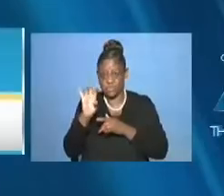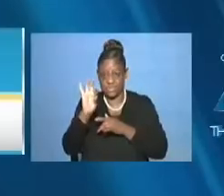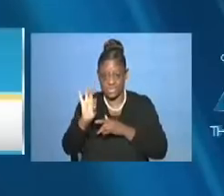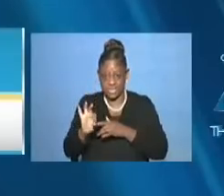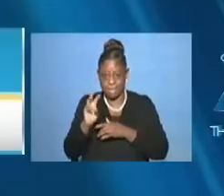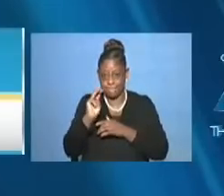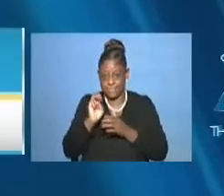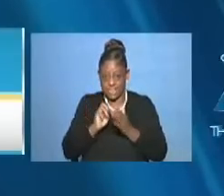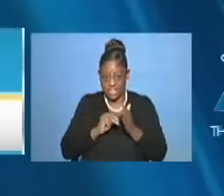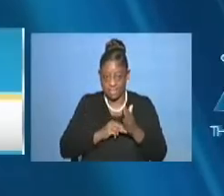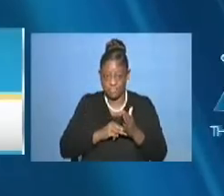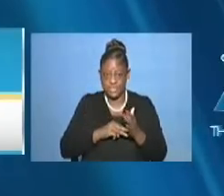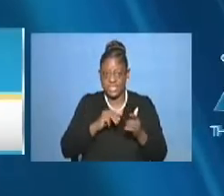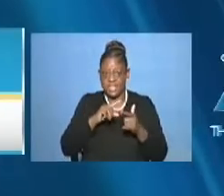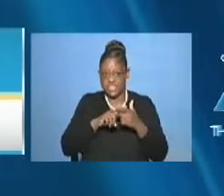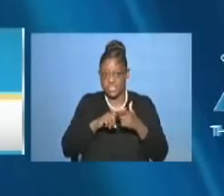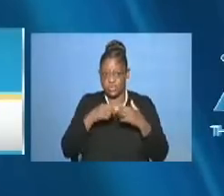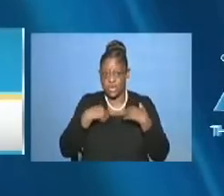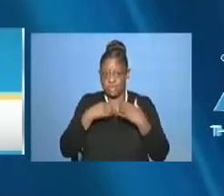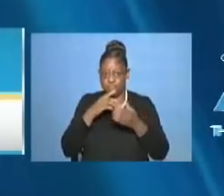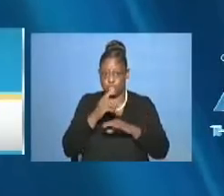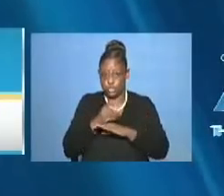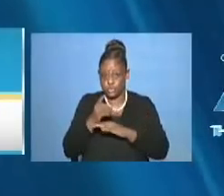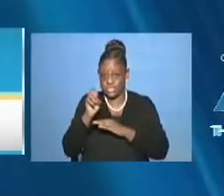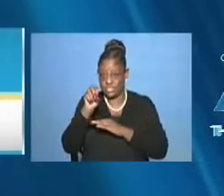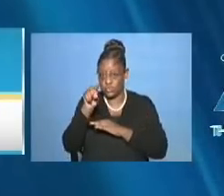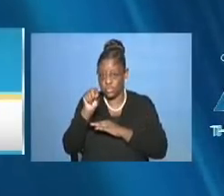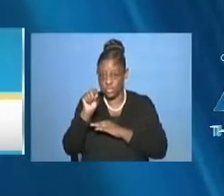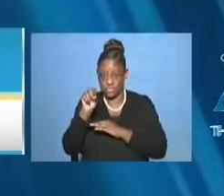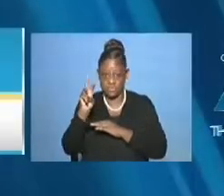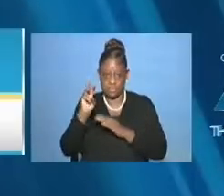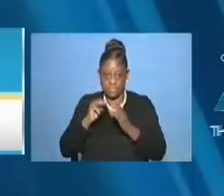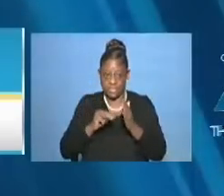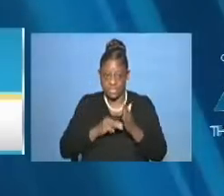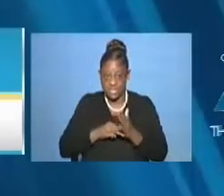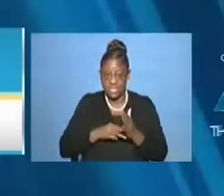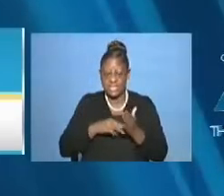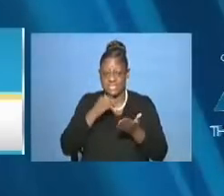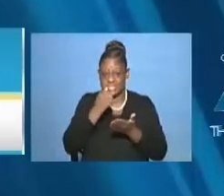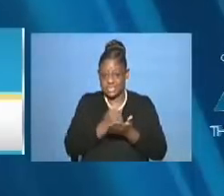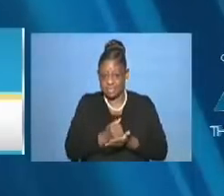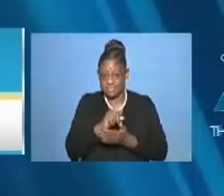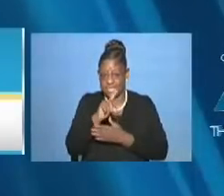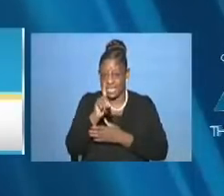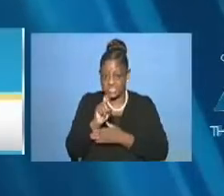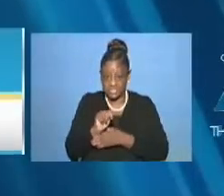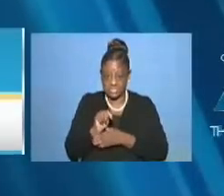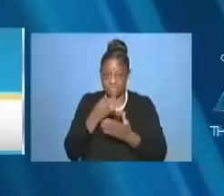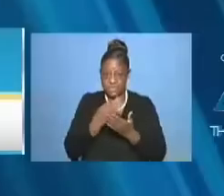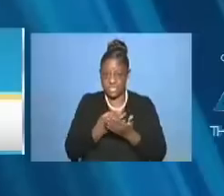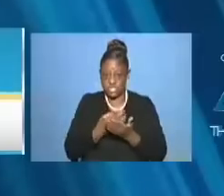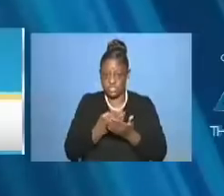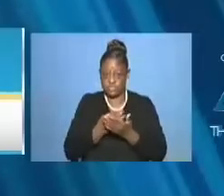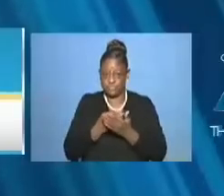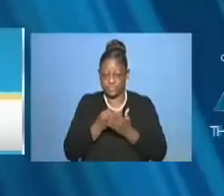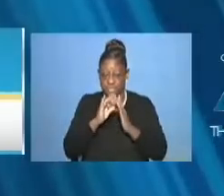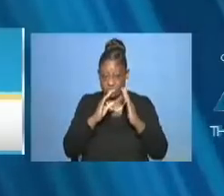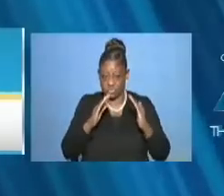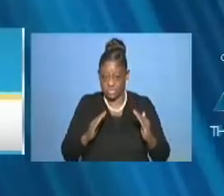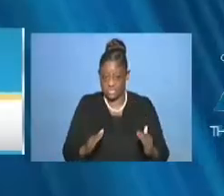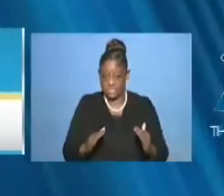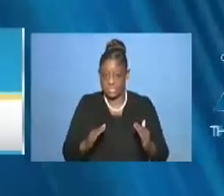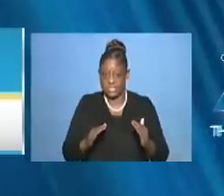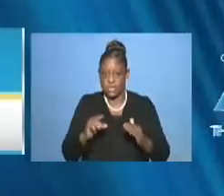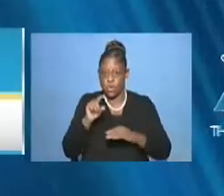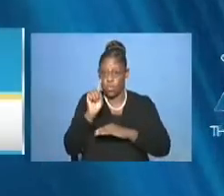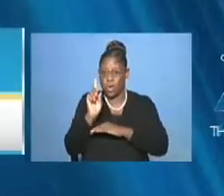million in departure taxes, $23.6 million in excise duties, stamp taxes on financial and realty transactions valued